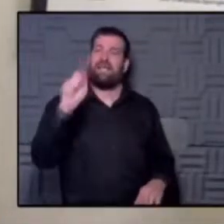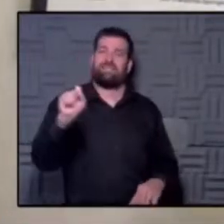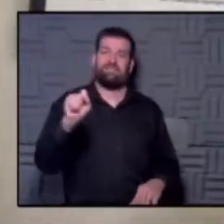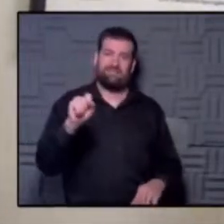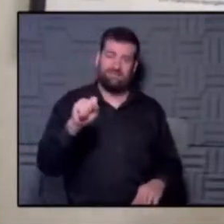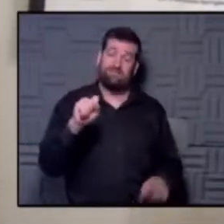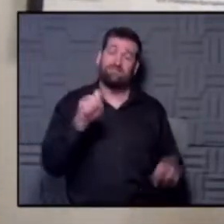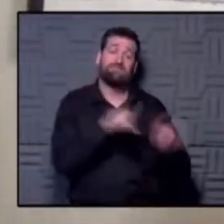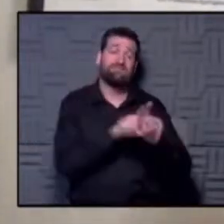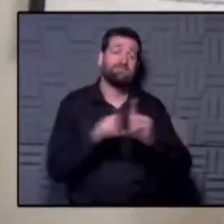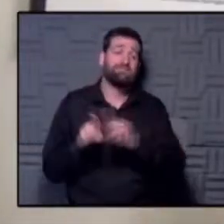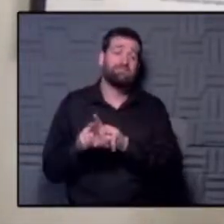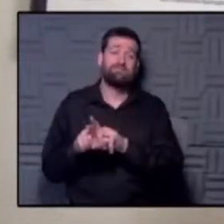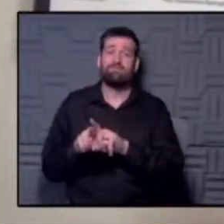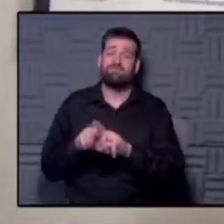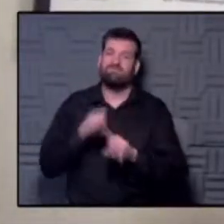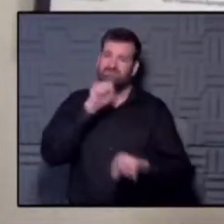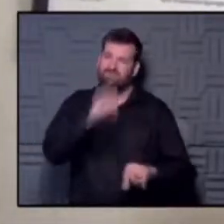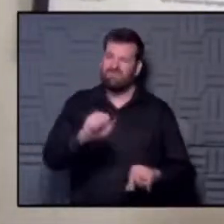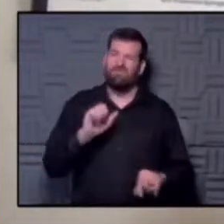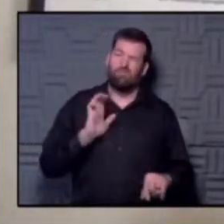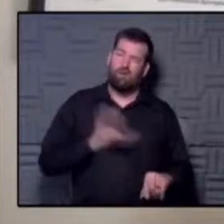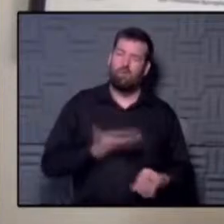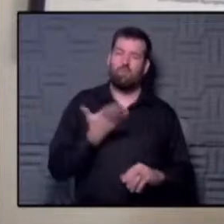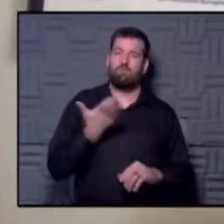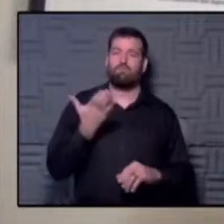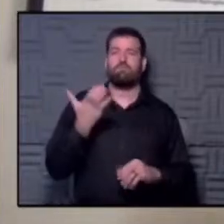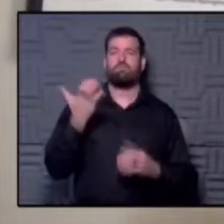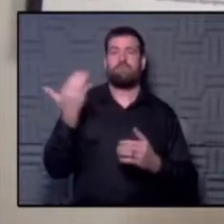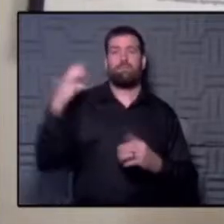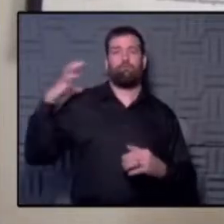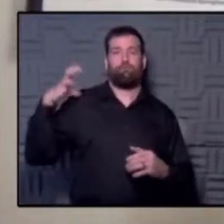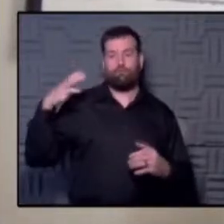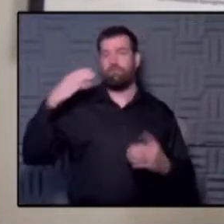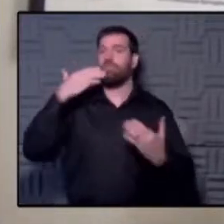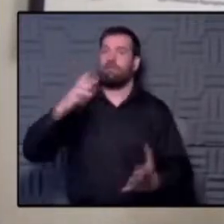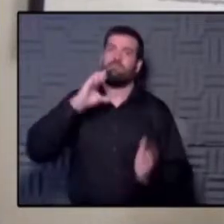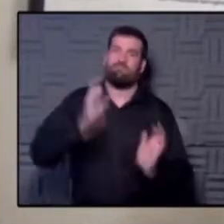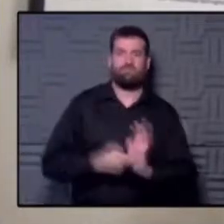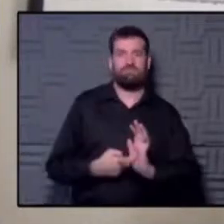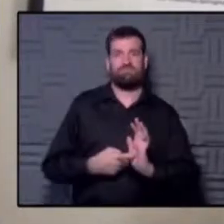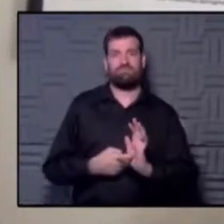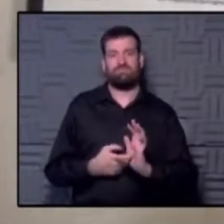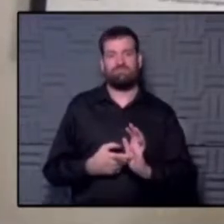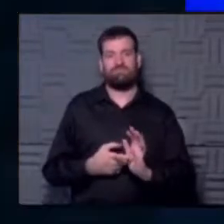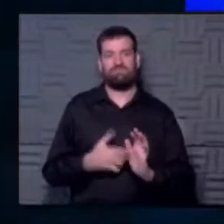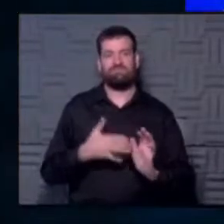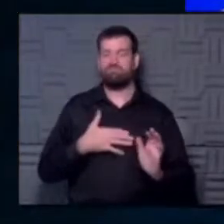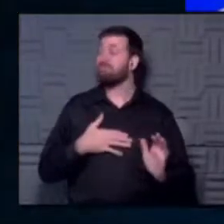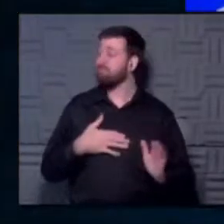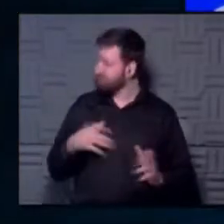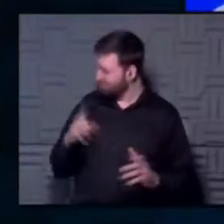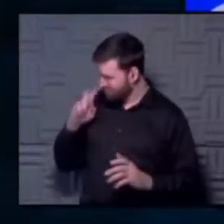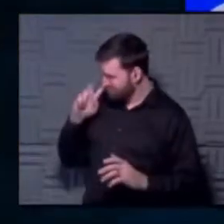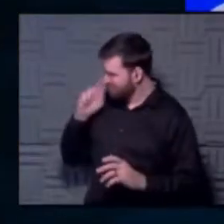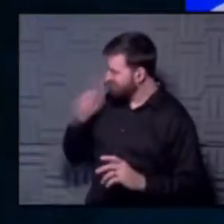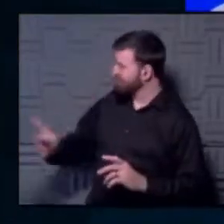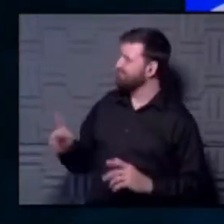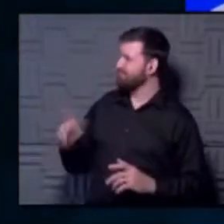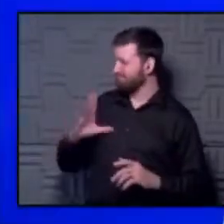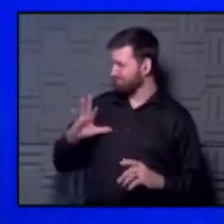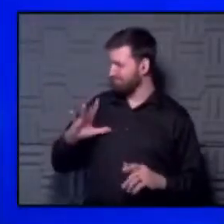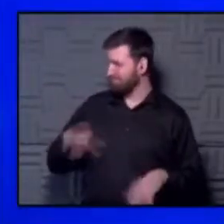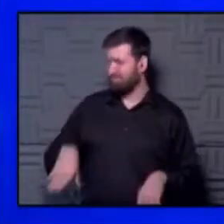well as my love for our nation's capital. Thank you for recognizing my backdrop. I saw that. That's pretty